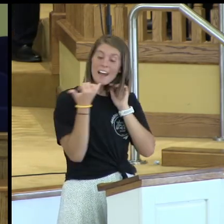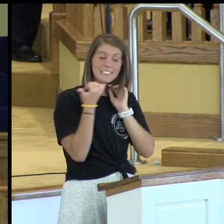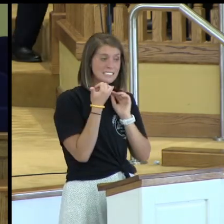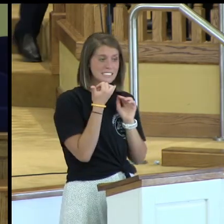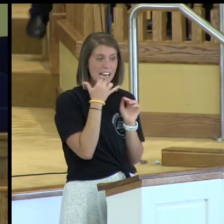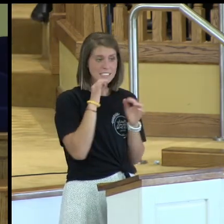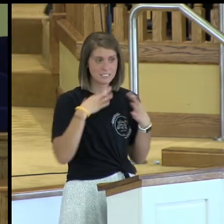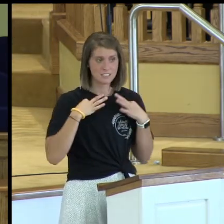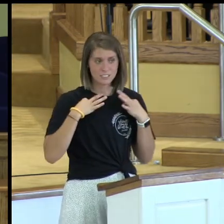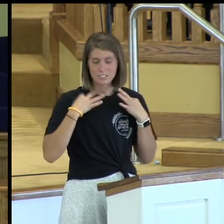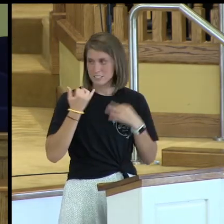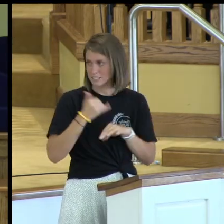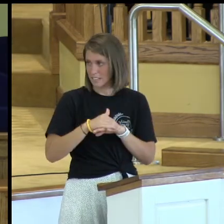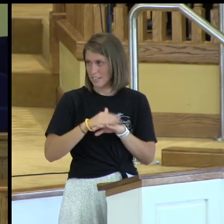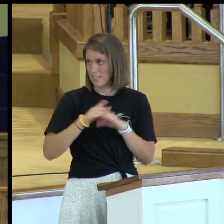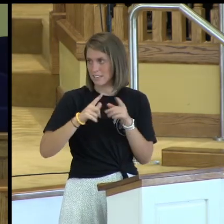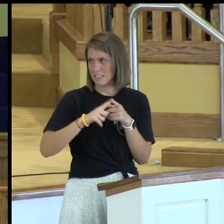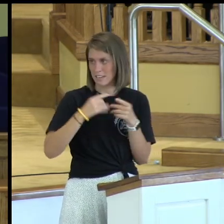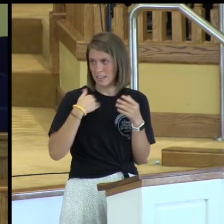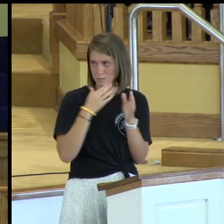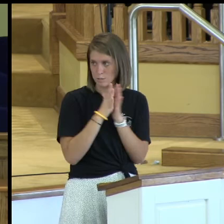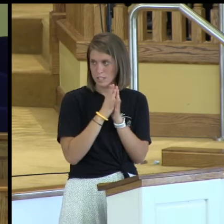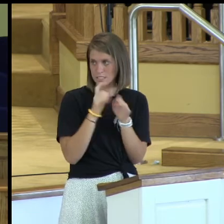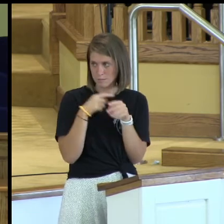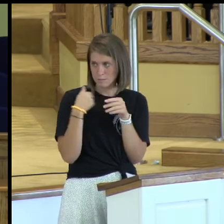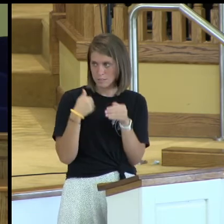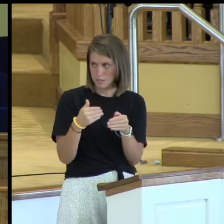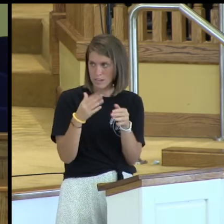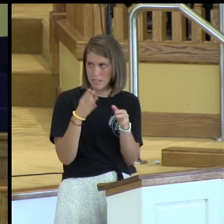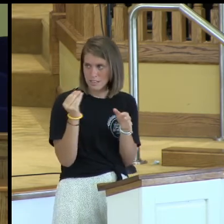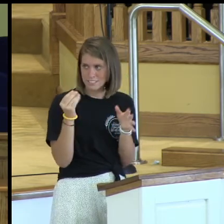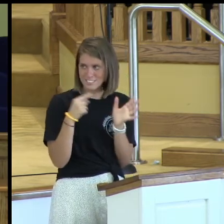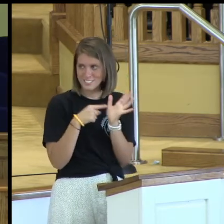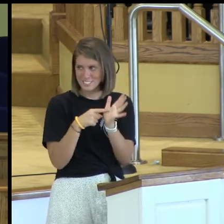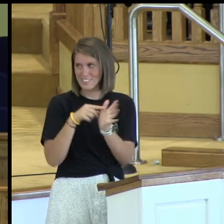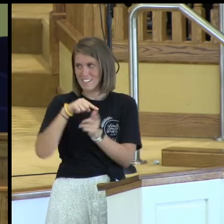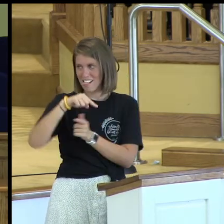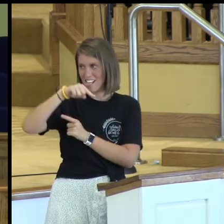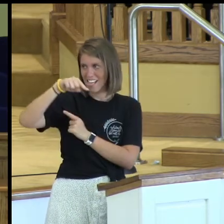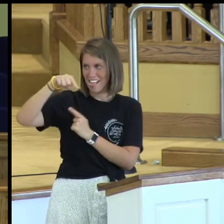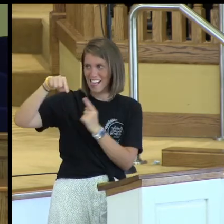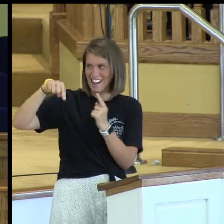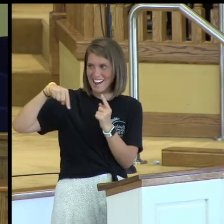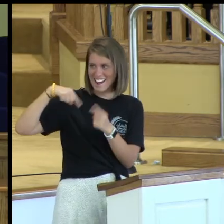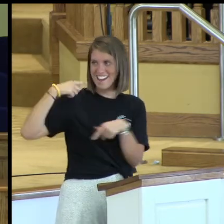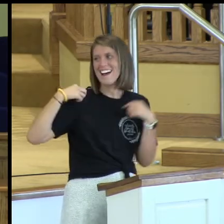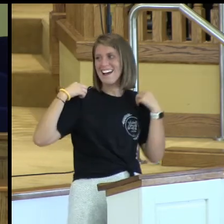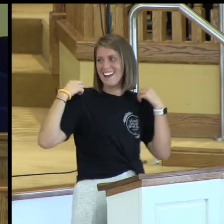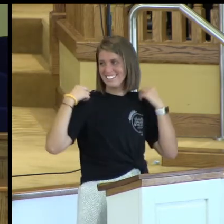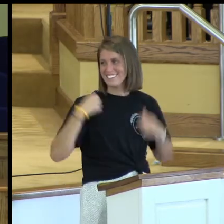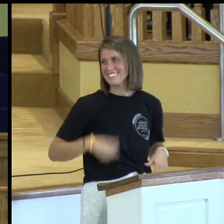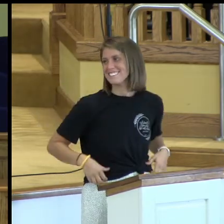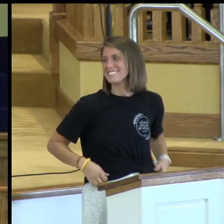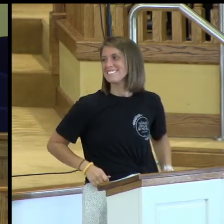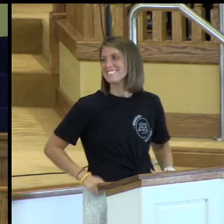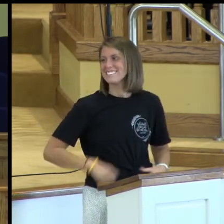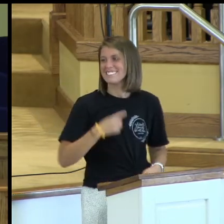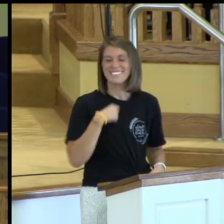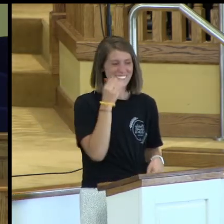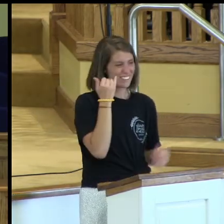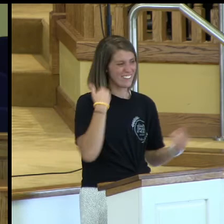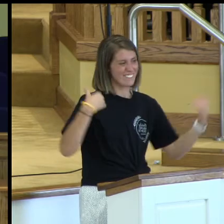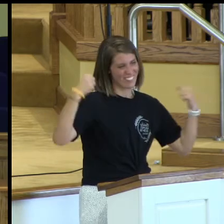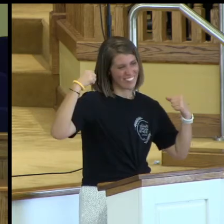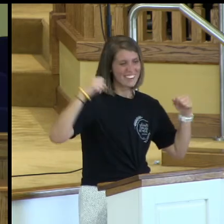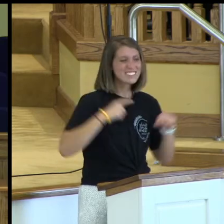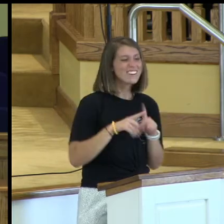this tonight, and then we had the prayer time. So go ahead, if you don't mind, maybe you can model a little bit, turn around, dude. Like, are you going to twist pedestal? Yeah. I don't know if I'd flex that,